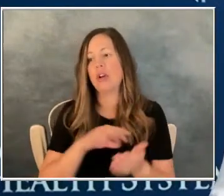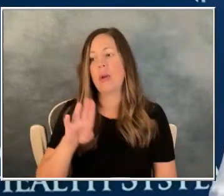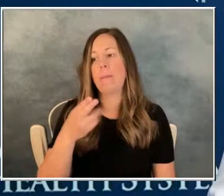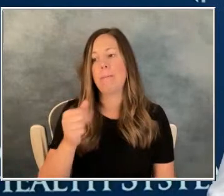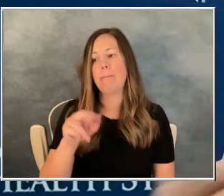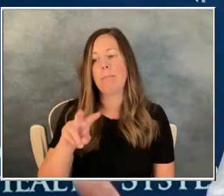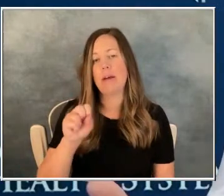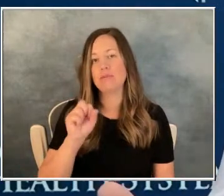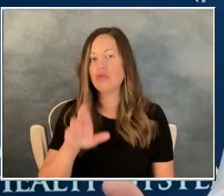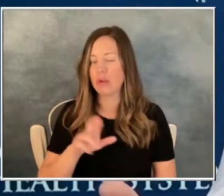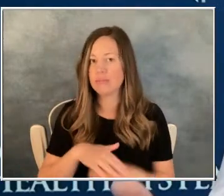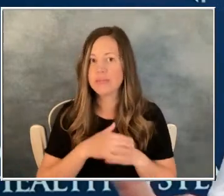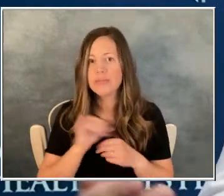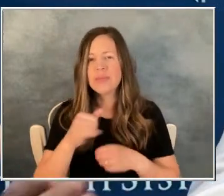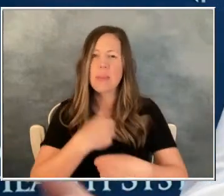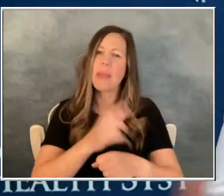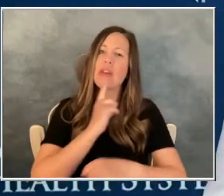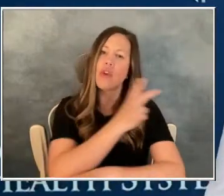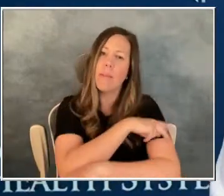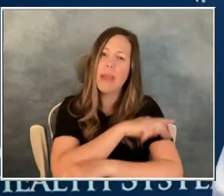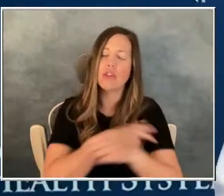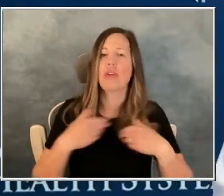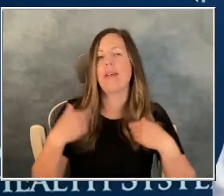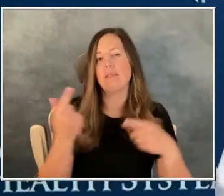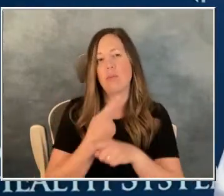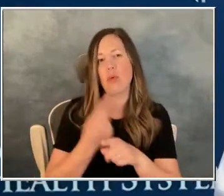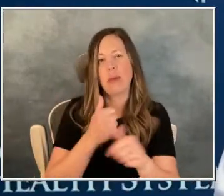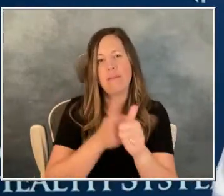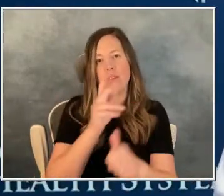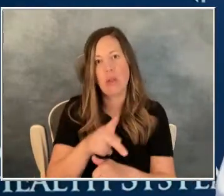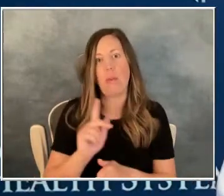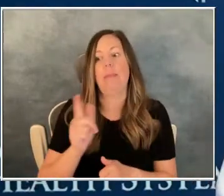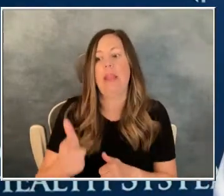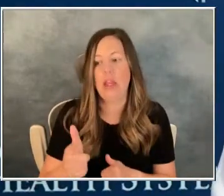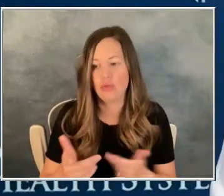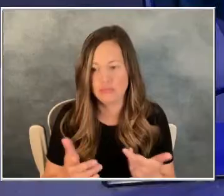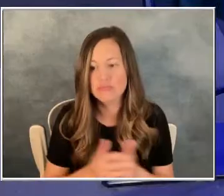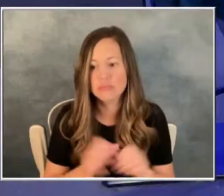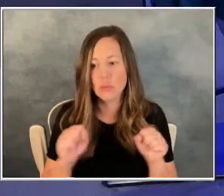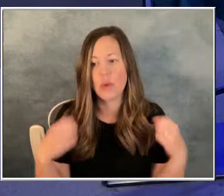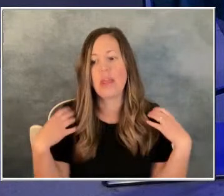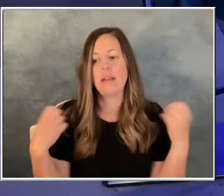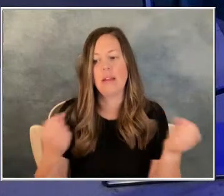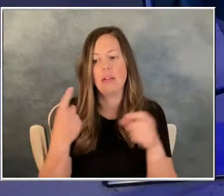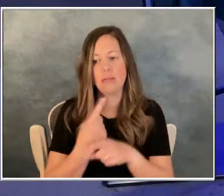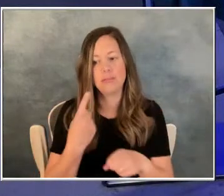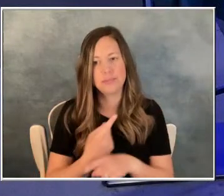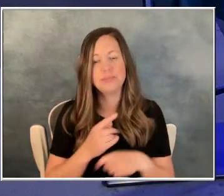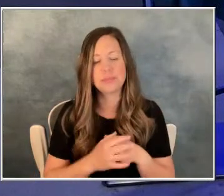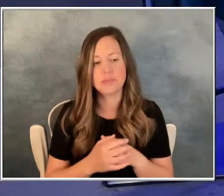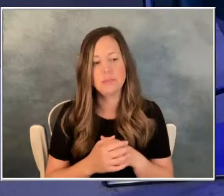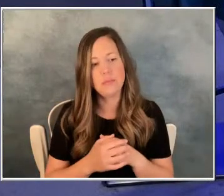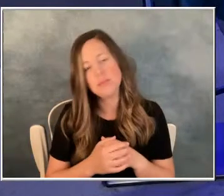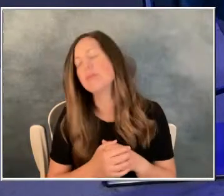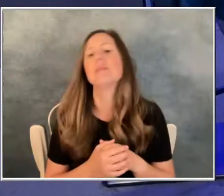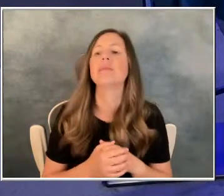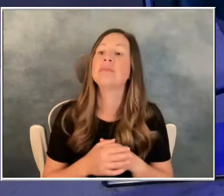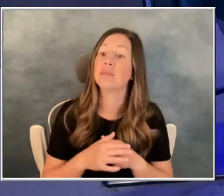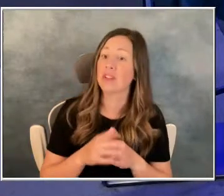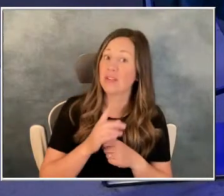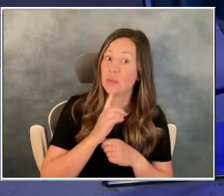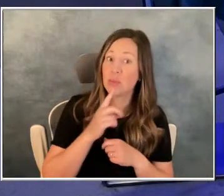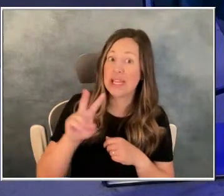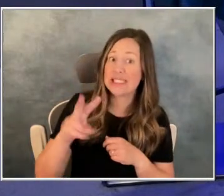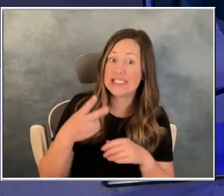that the patients get the appropriate follow-up that they're going to need so that these can heal. Dr. Bhavsar, is it true second-degree burns are the most